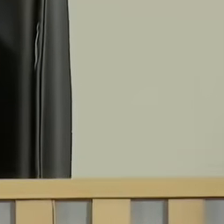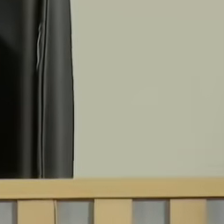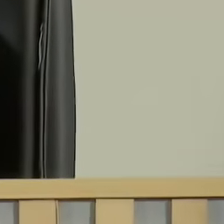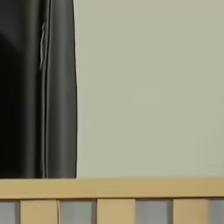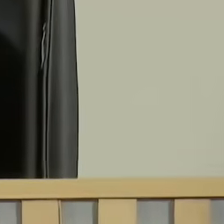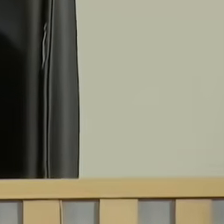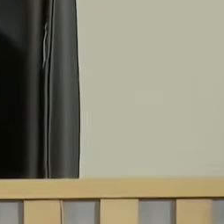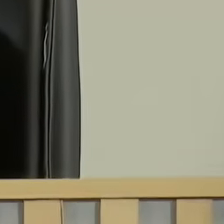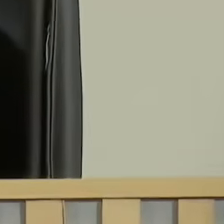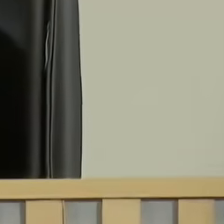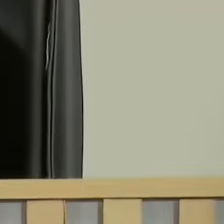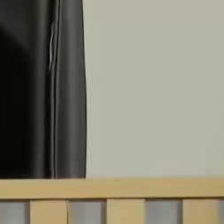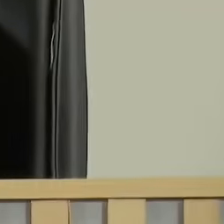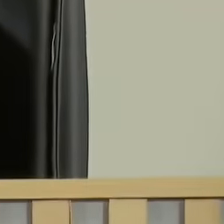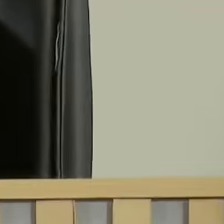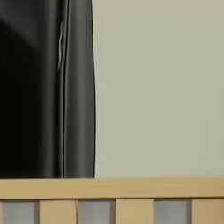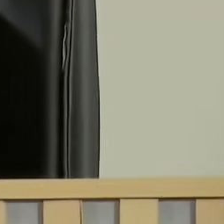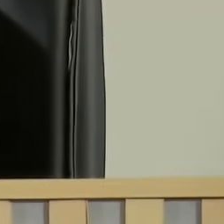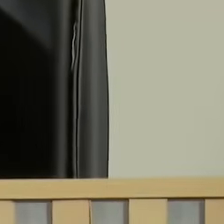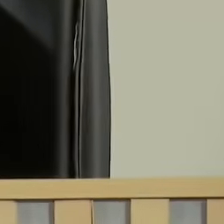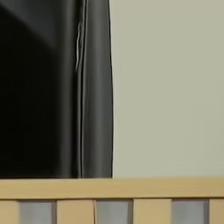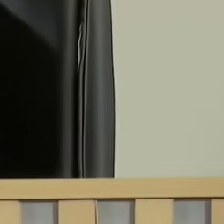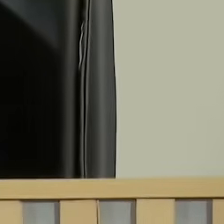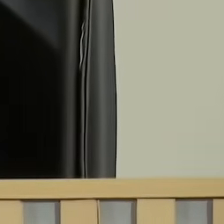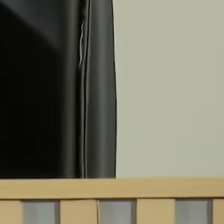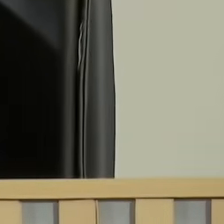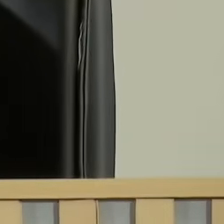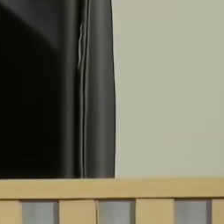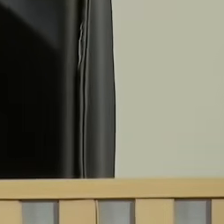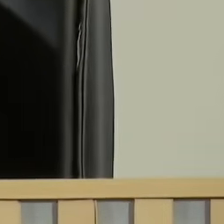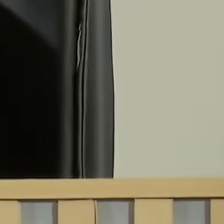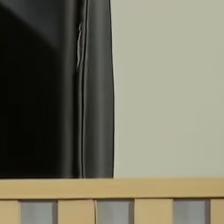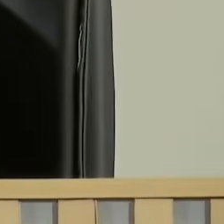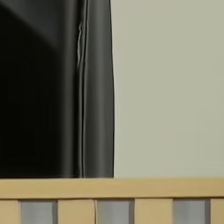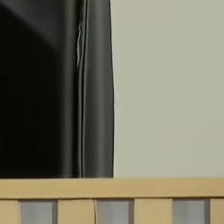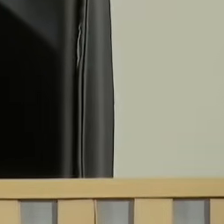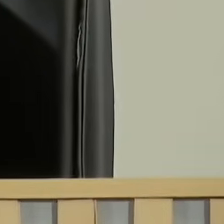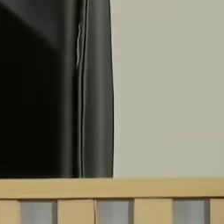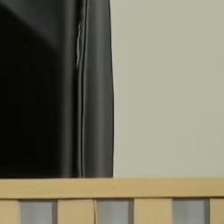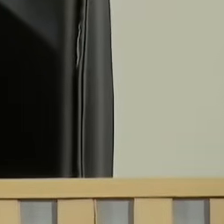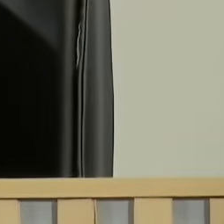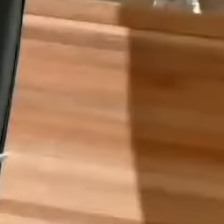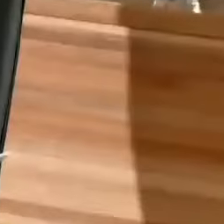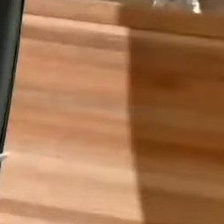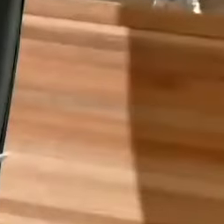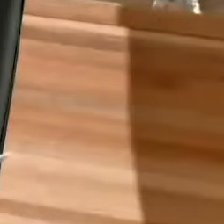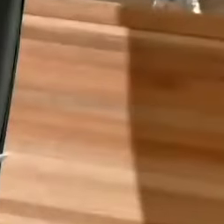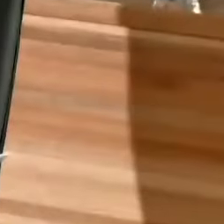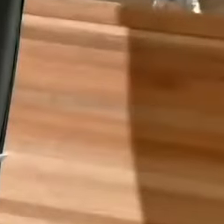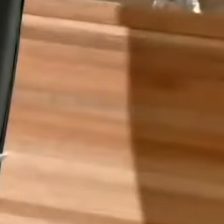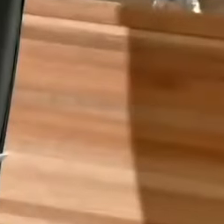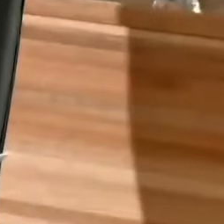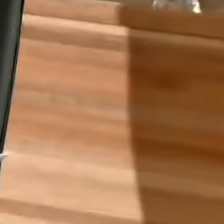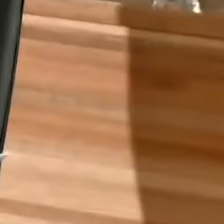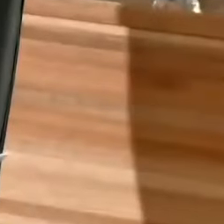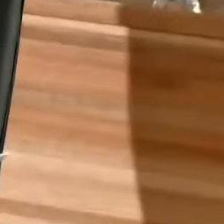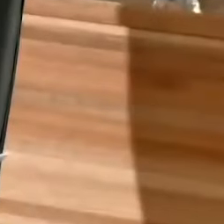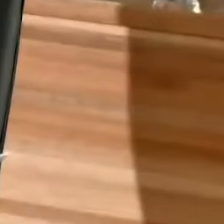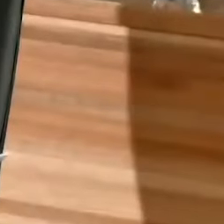You will see monitoring and evaluation is dealt with in paragraph 6.